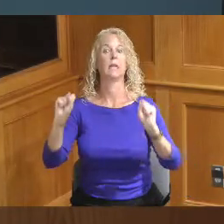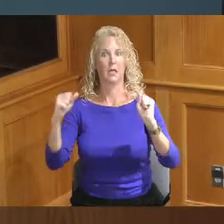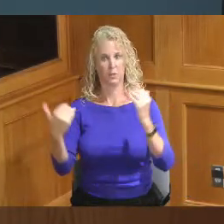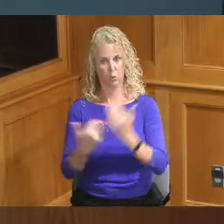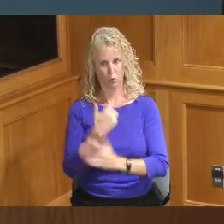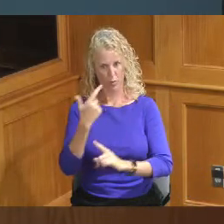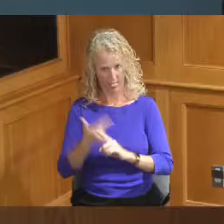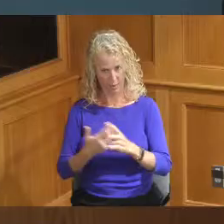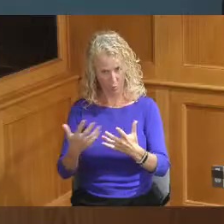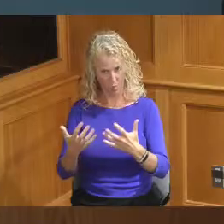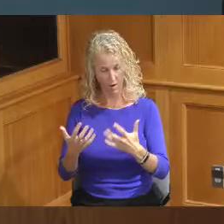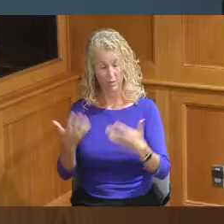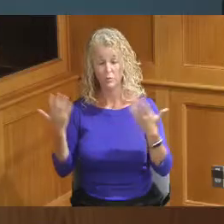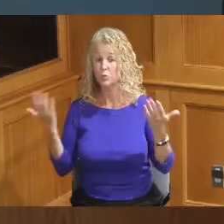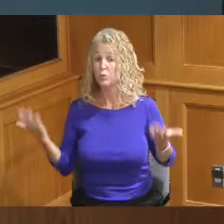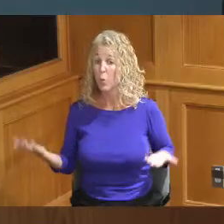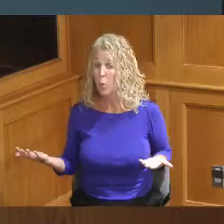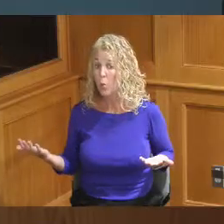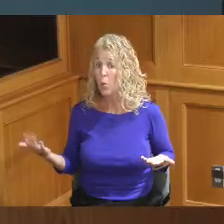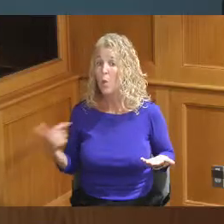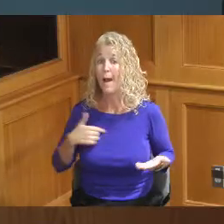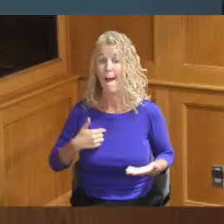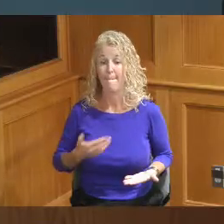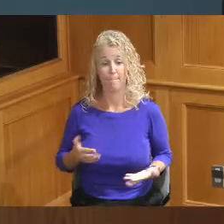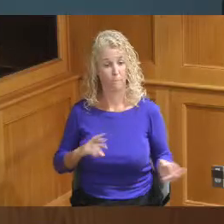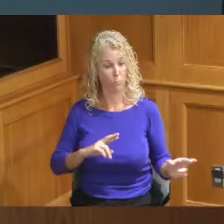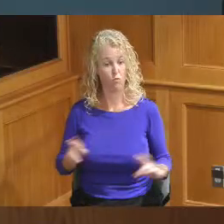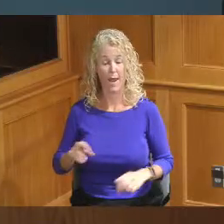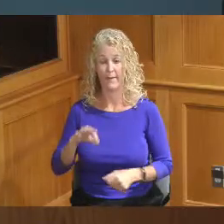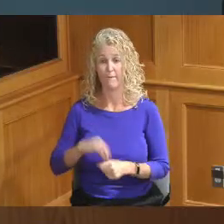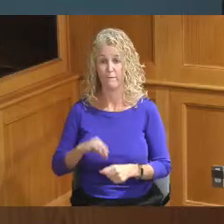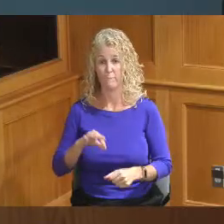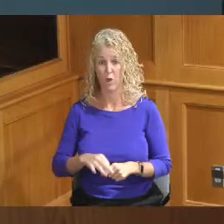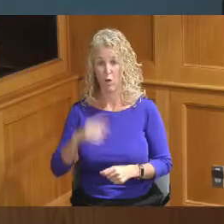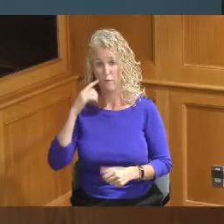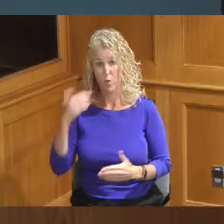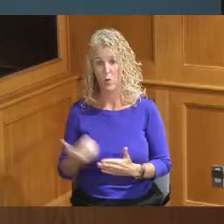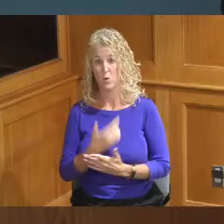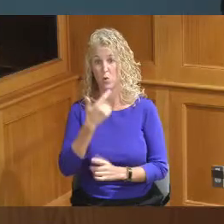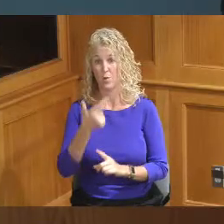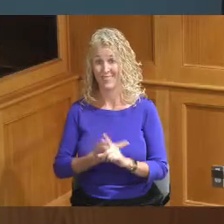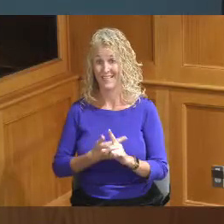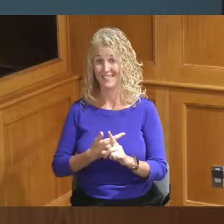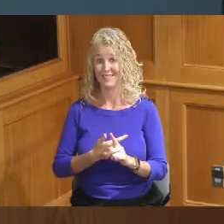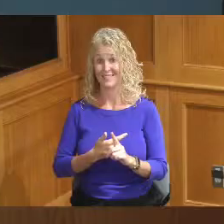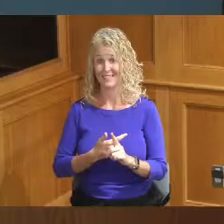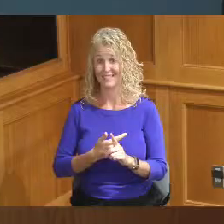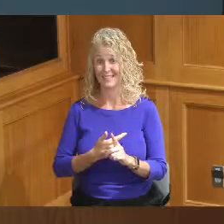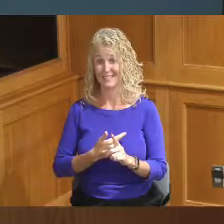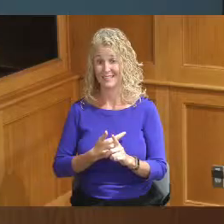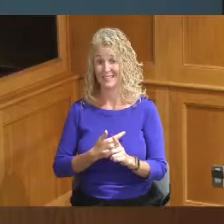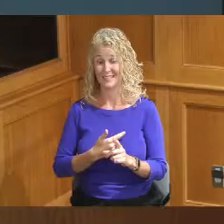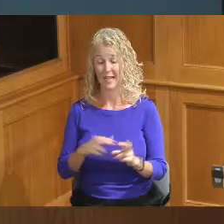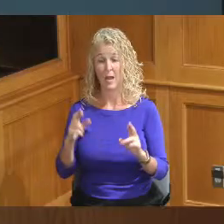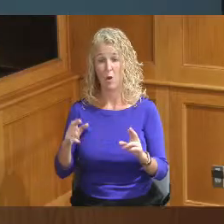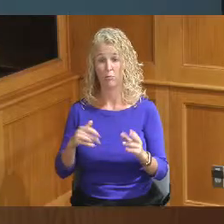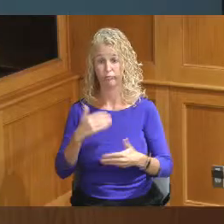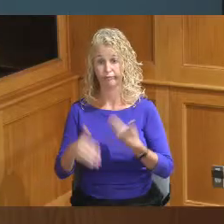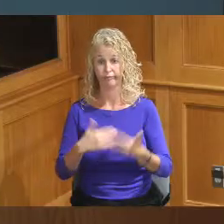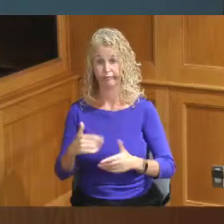lease. And so I am prepared to vote on a new lease and move the ball forward